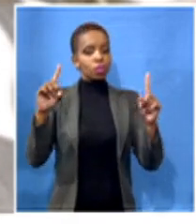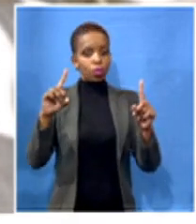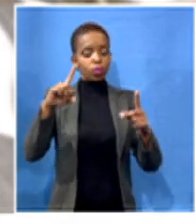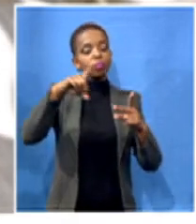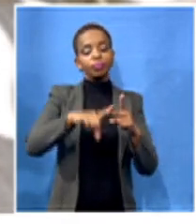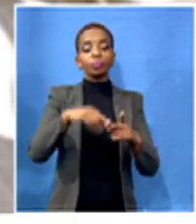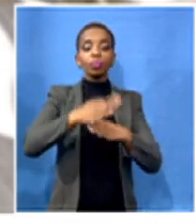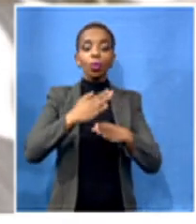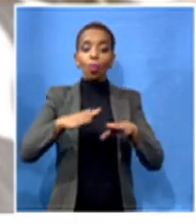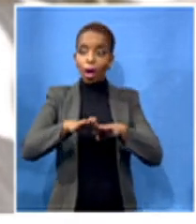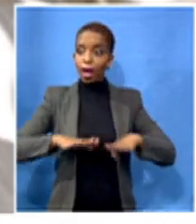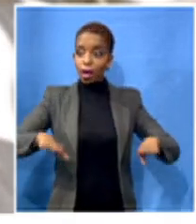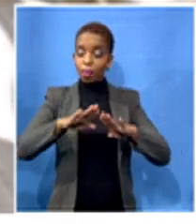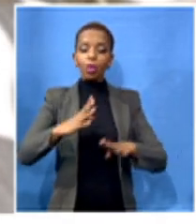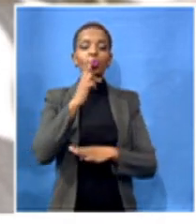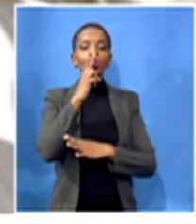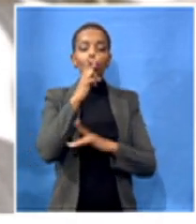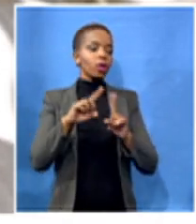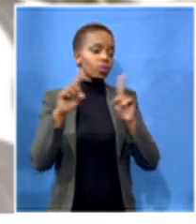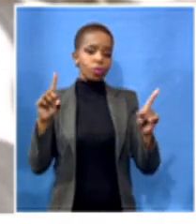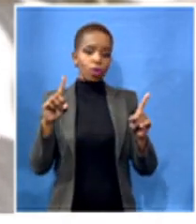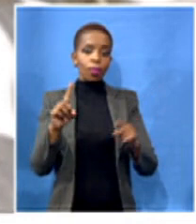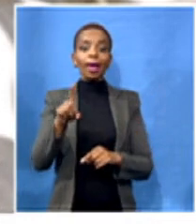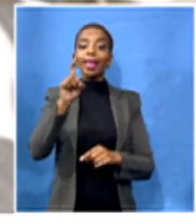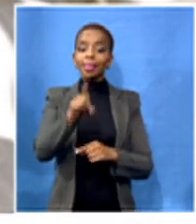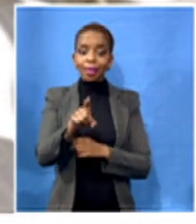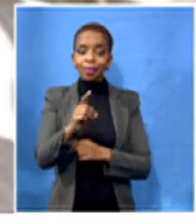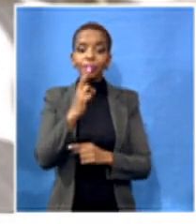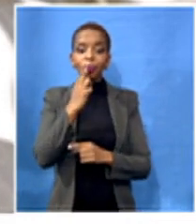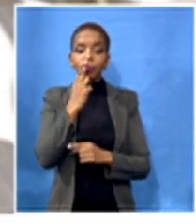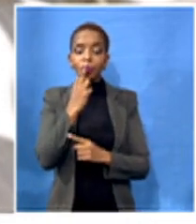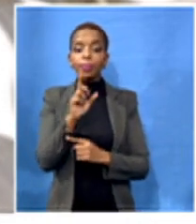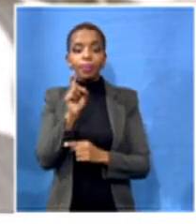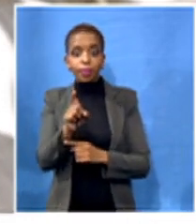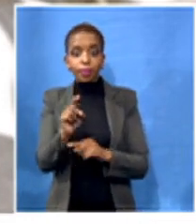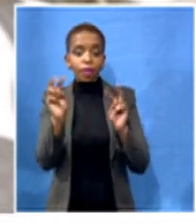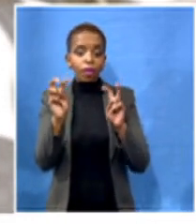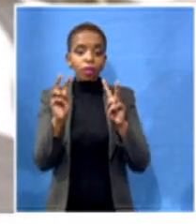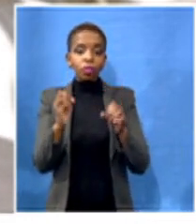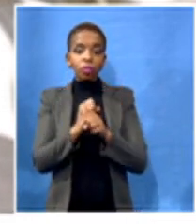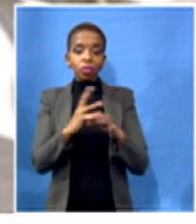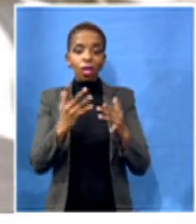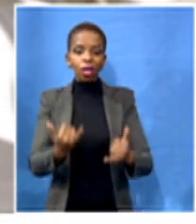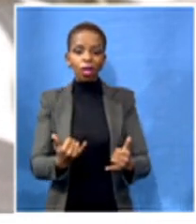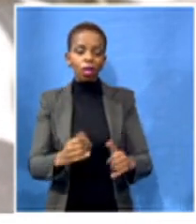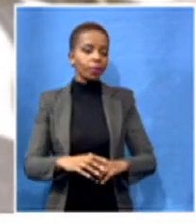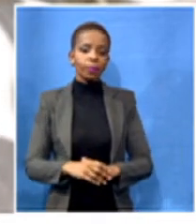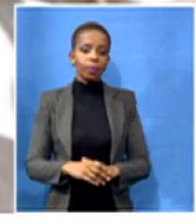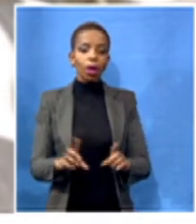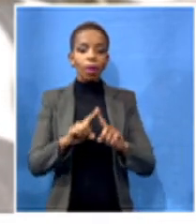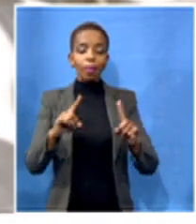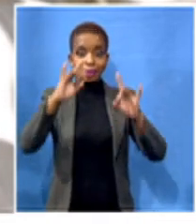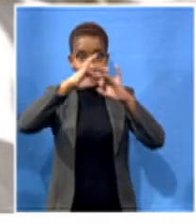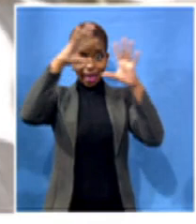and they succeeded. This cigarette lobby did not win that battle. And it is clear that indirect smoke, secondary smoke,